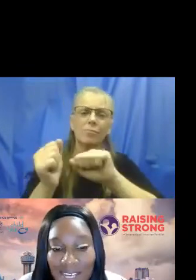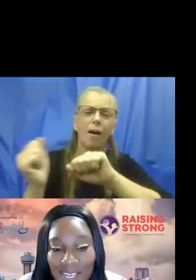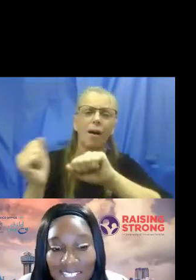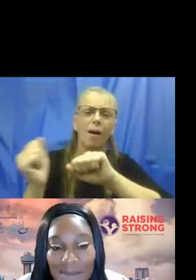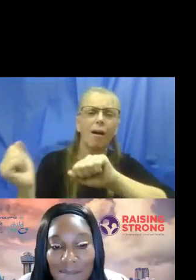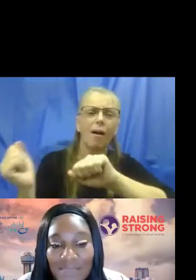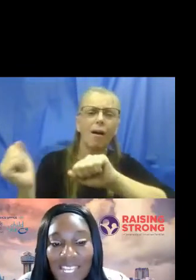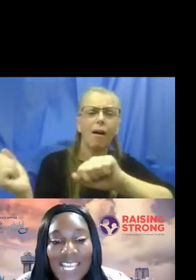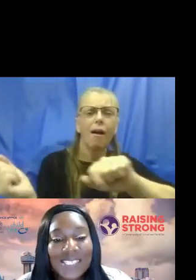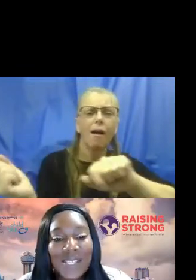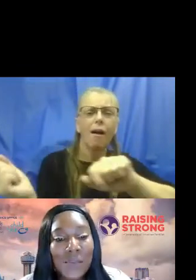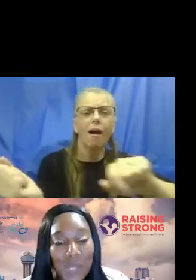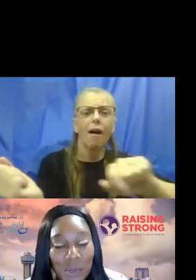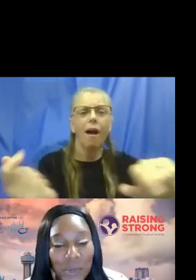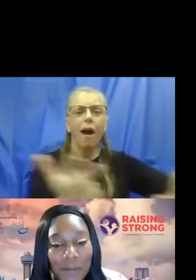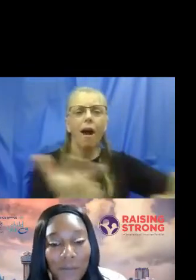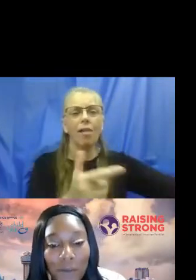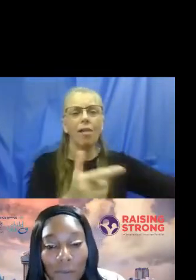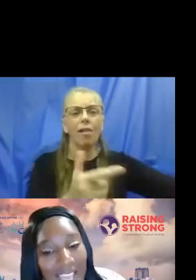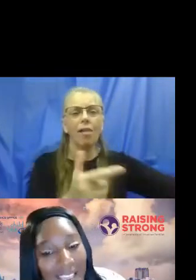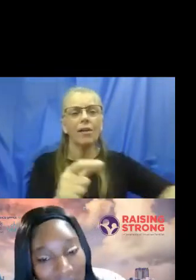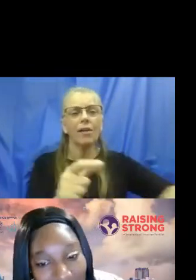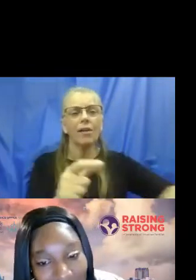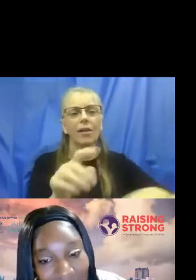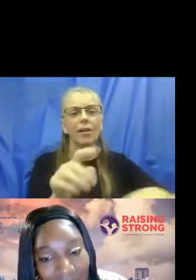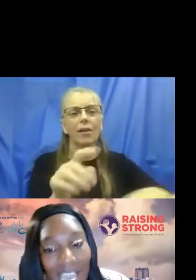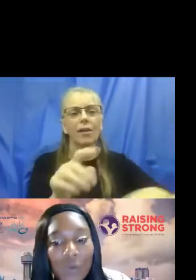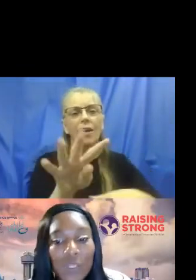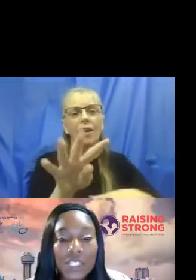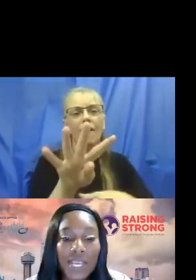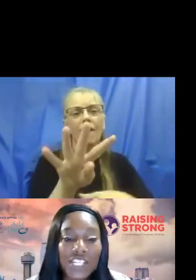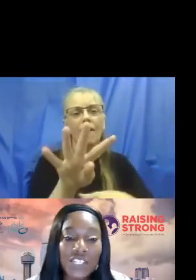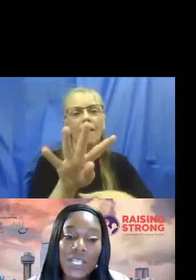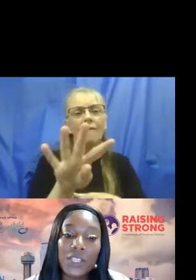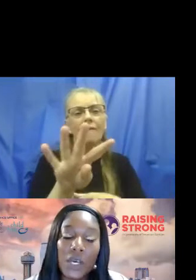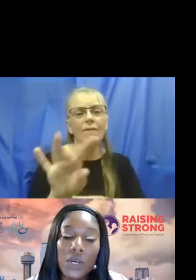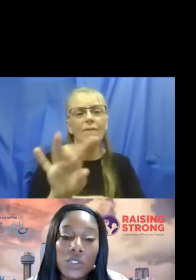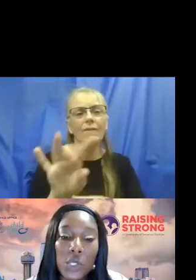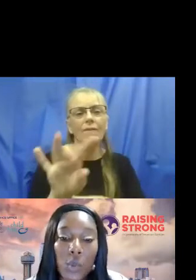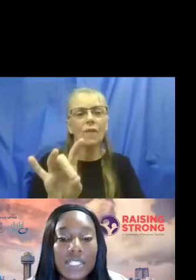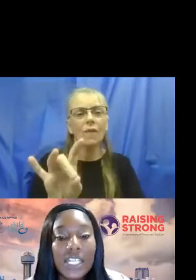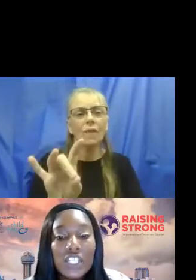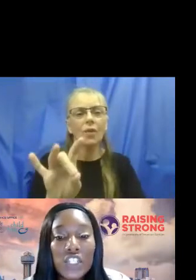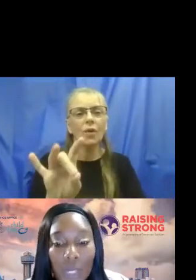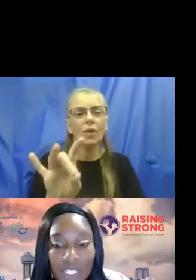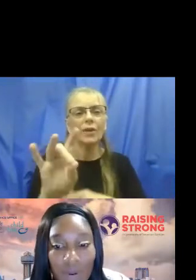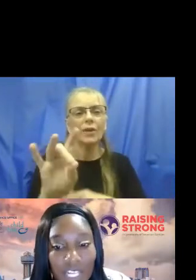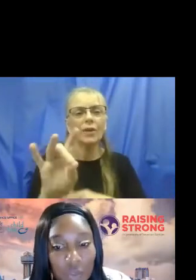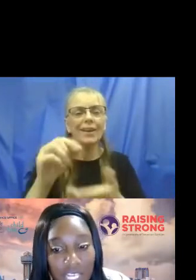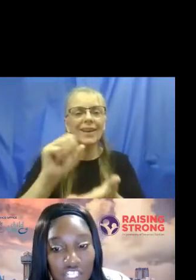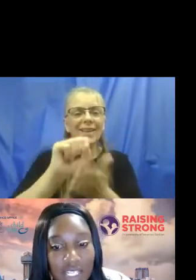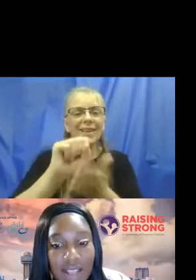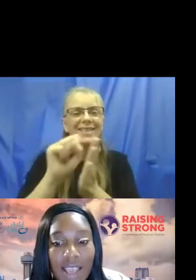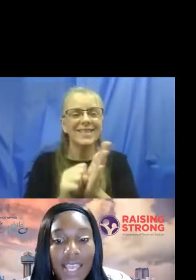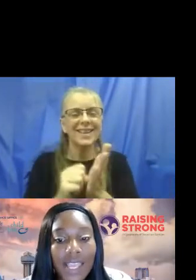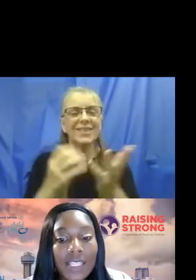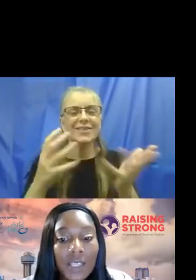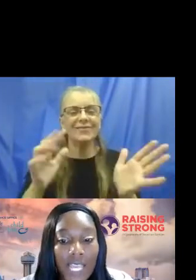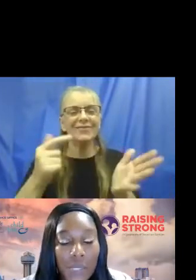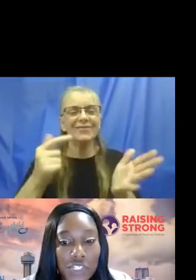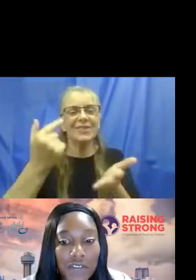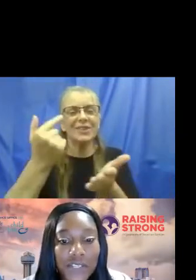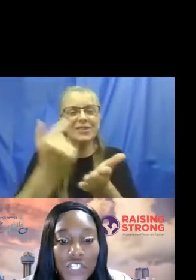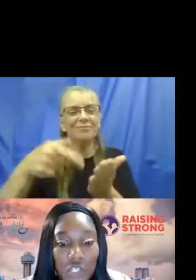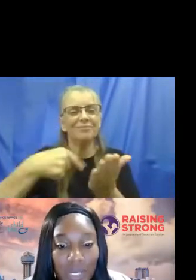Family Partnership. So real quick, before we dive in, I want to make sure that those who want to enjoy the graduation in